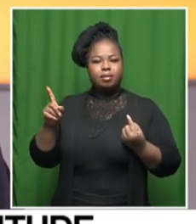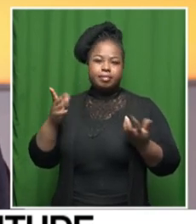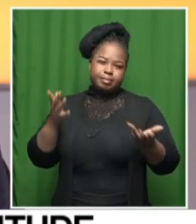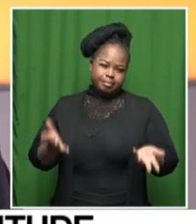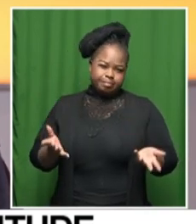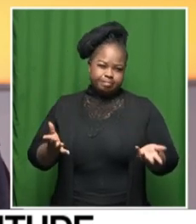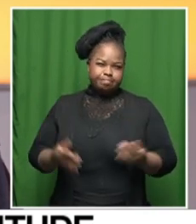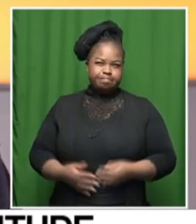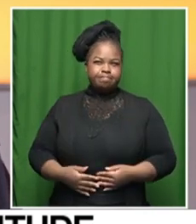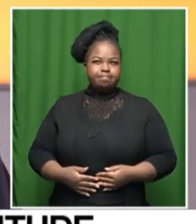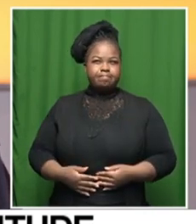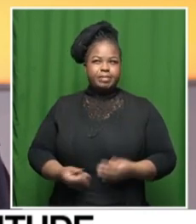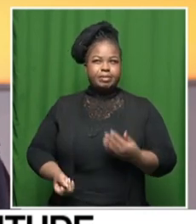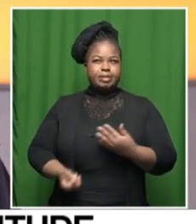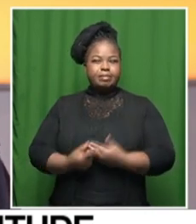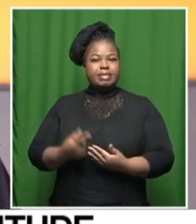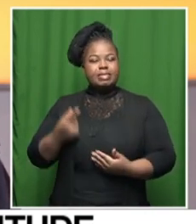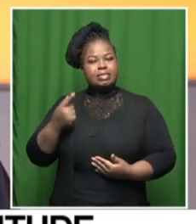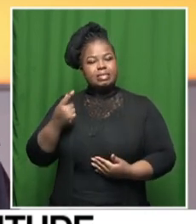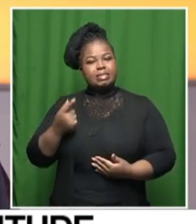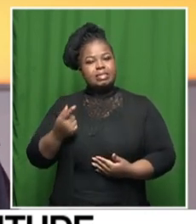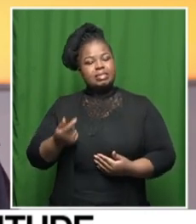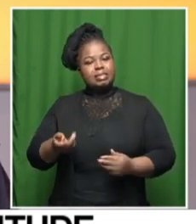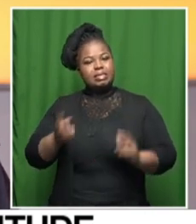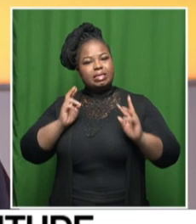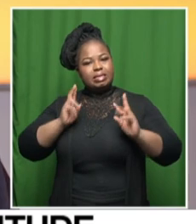And then death kept visiting.